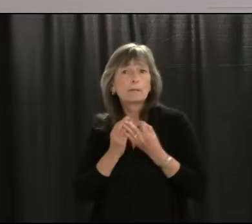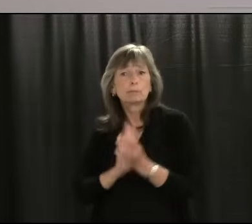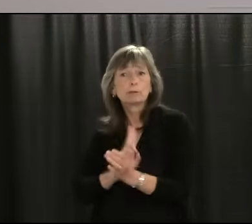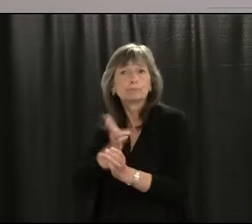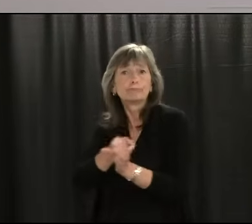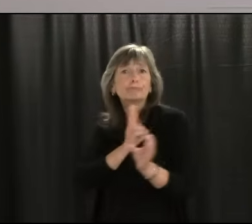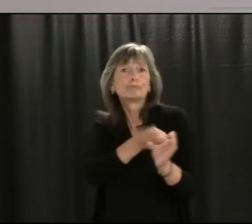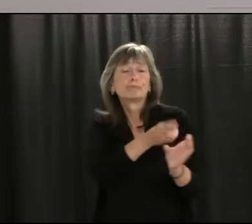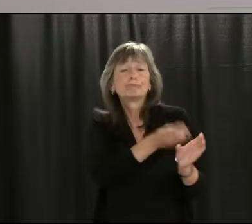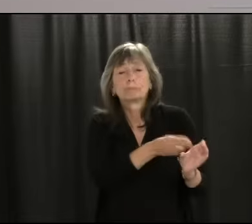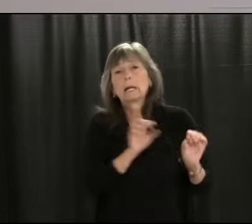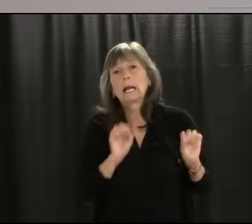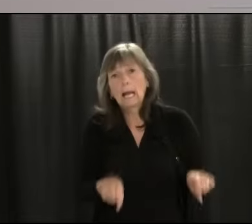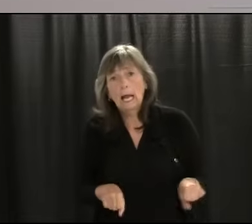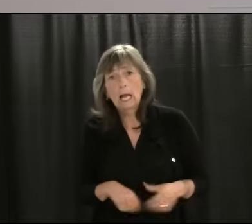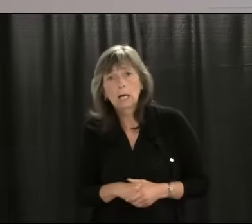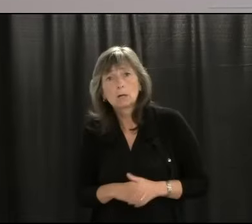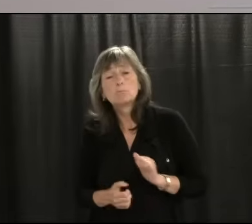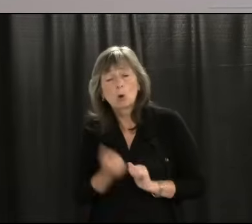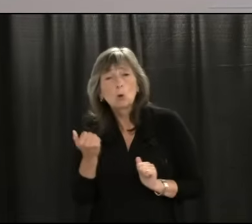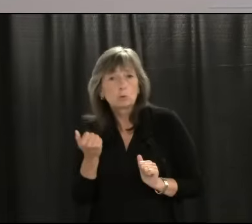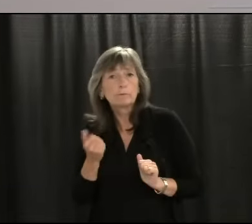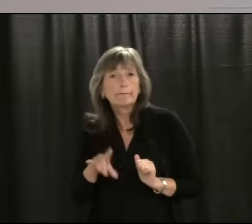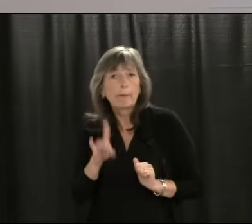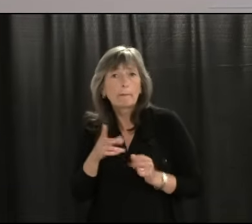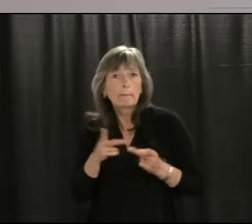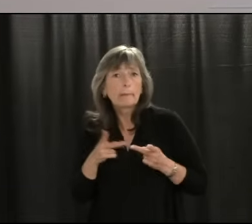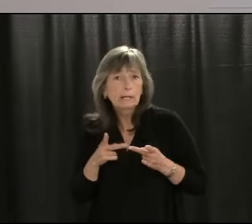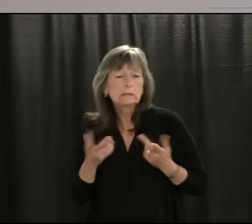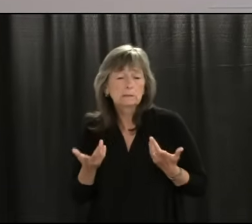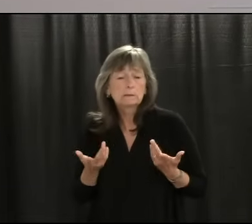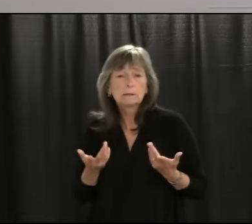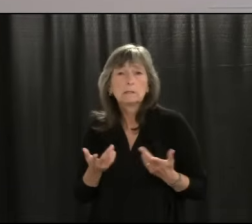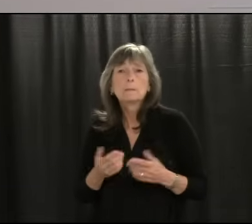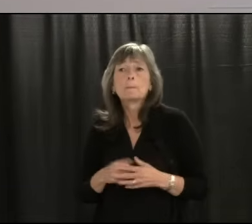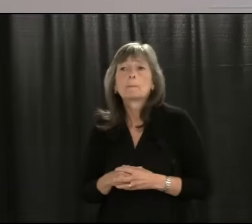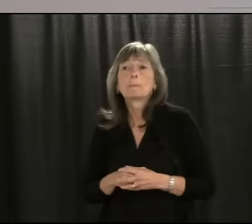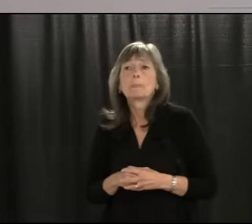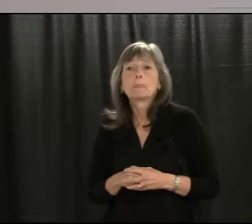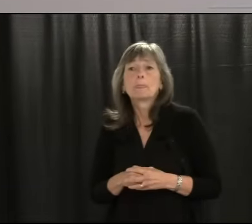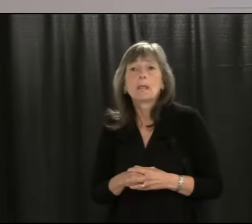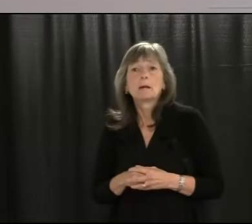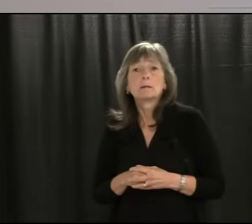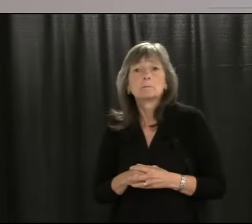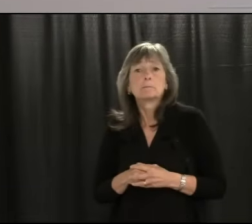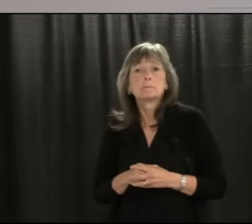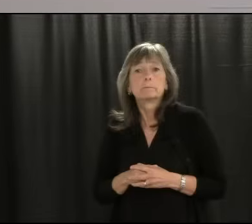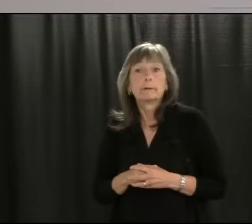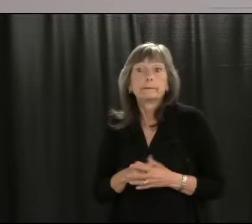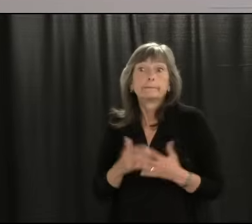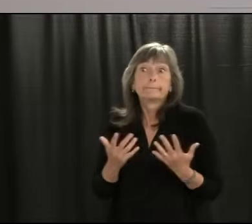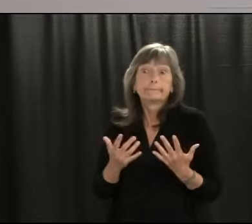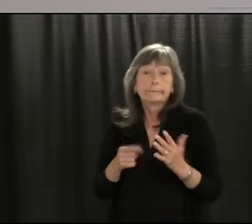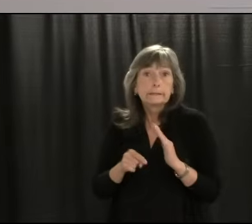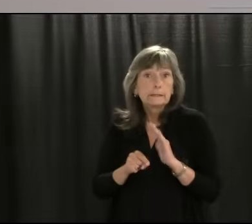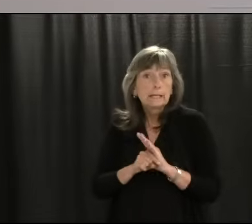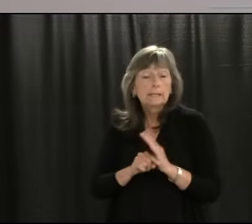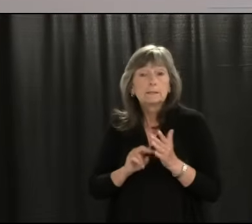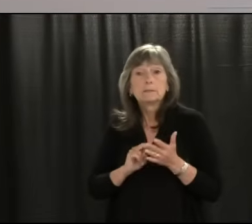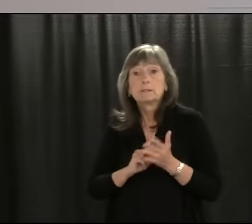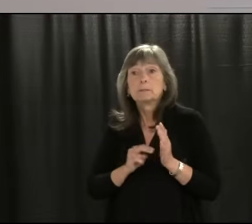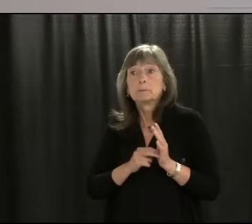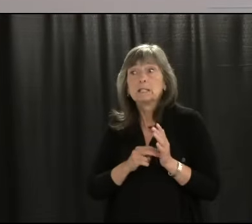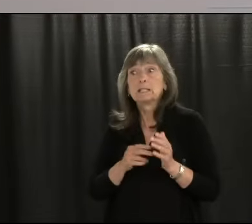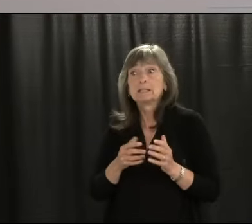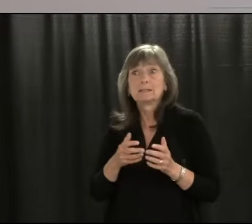friends or someone else that they're able to find in the communities. And of course, bad news, of course, this is in the most